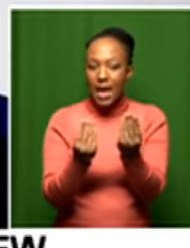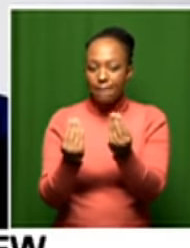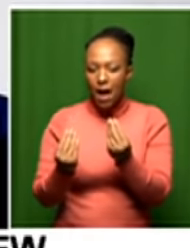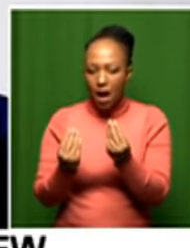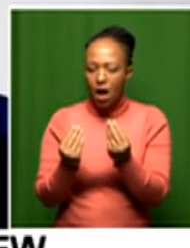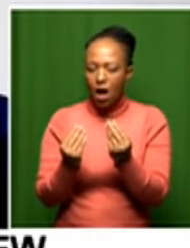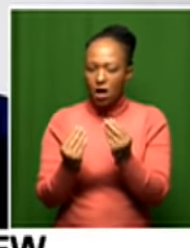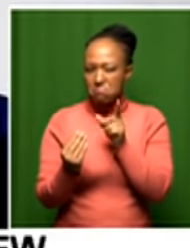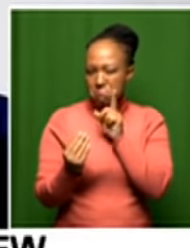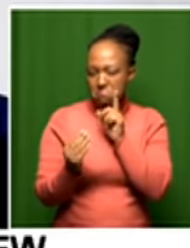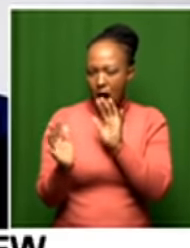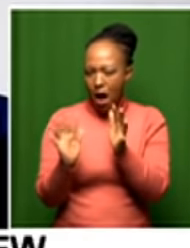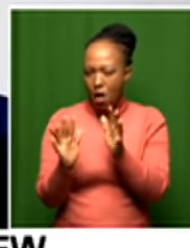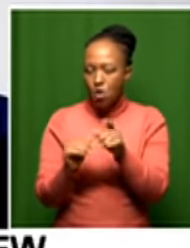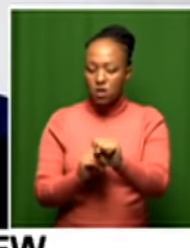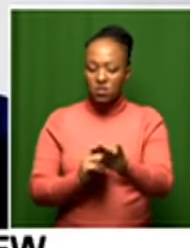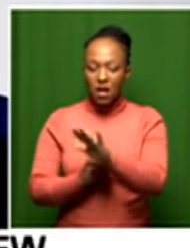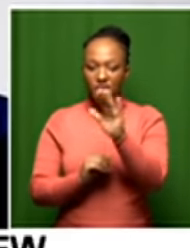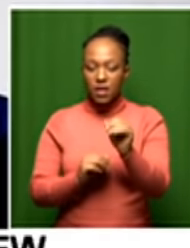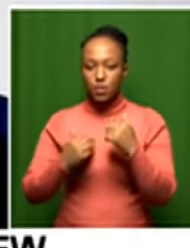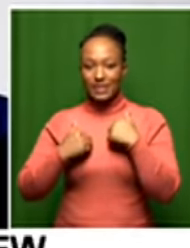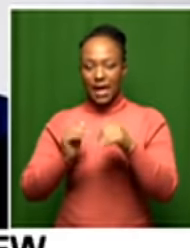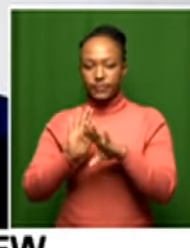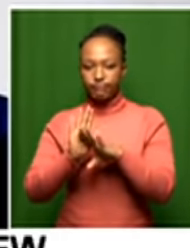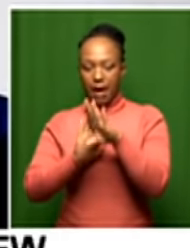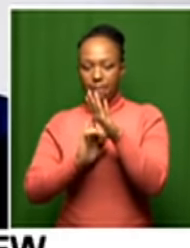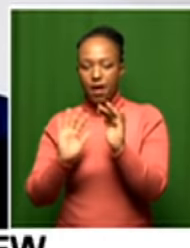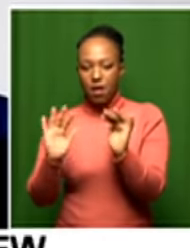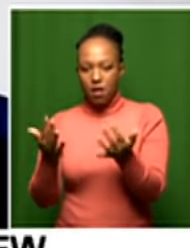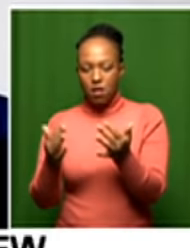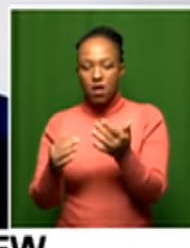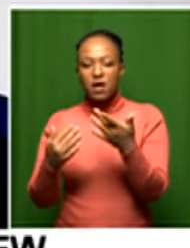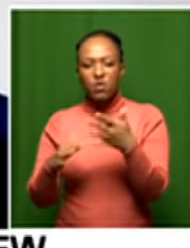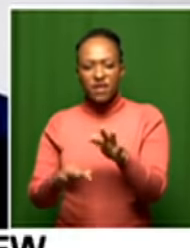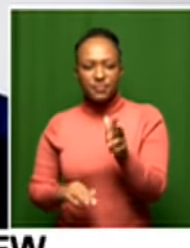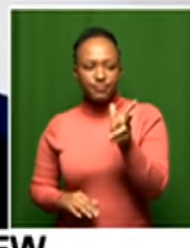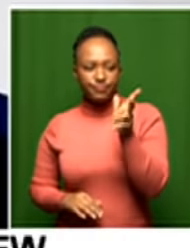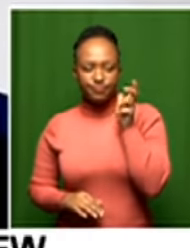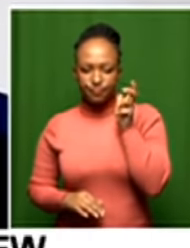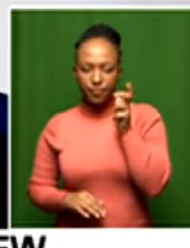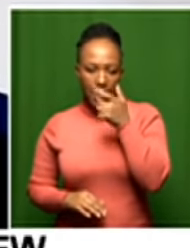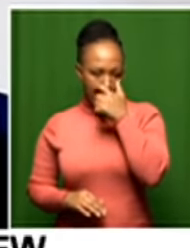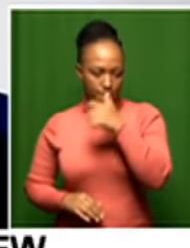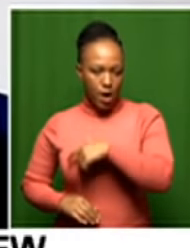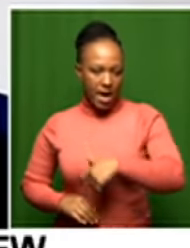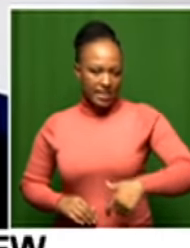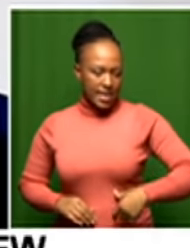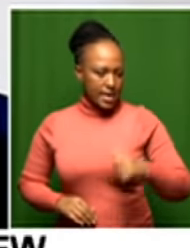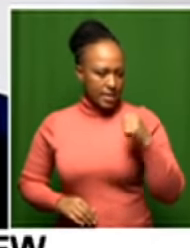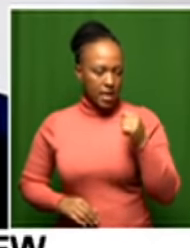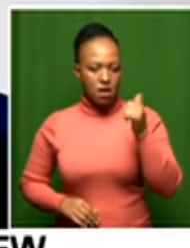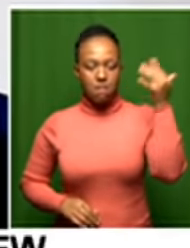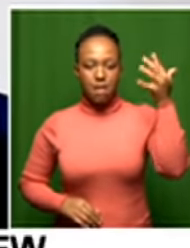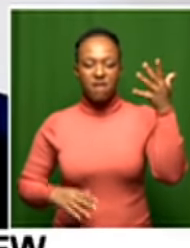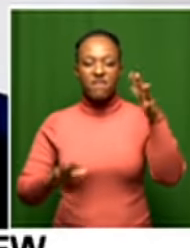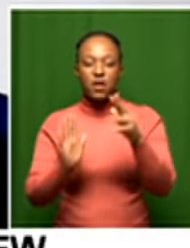numbers and see how South Africa starts moving up. Now, obviously, we heard from the President last night giving us a few